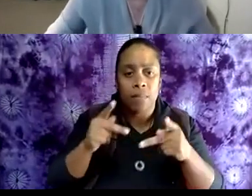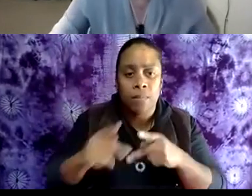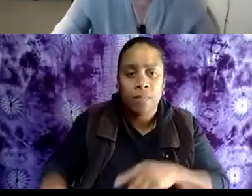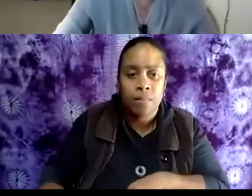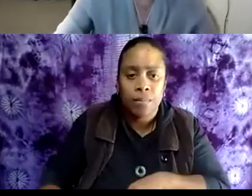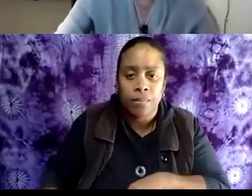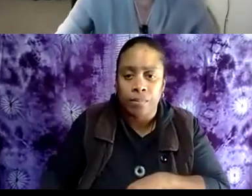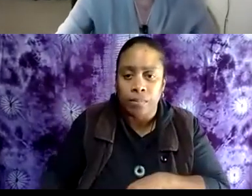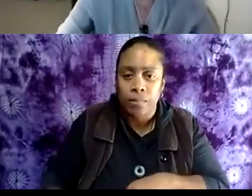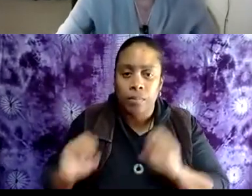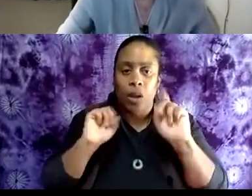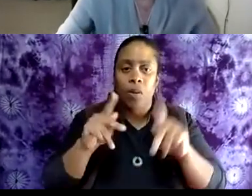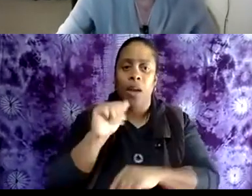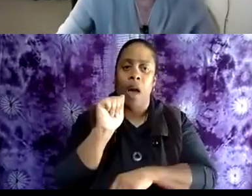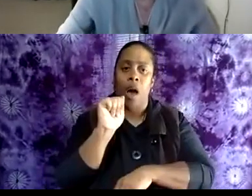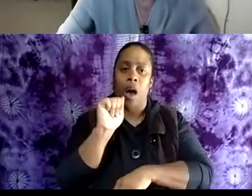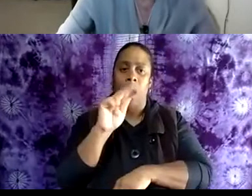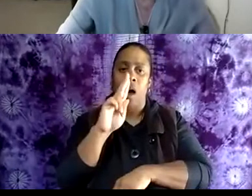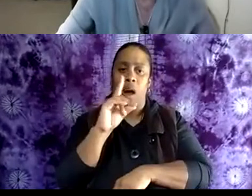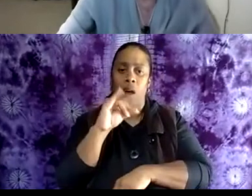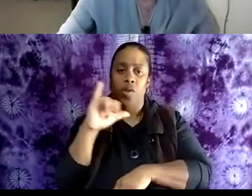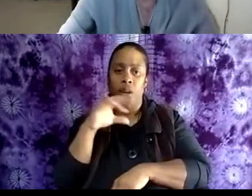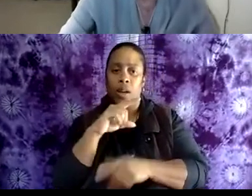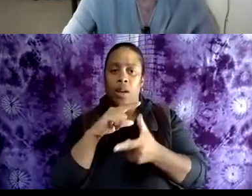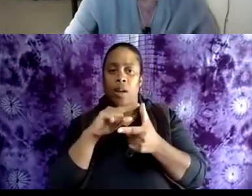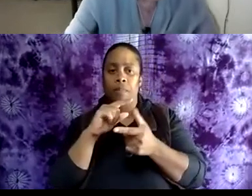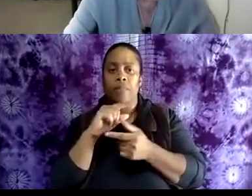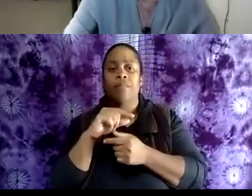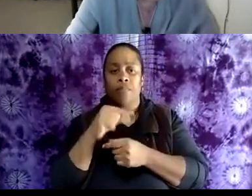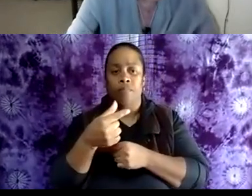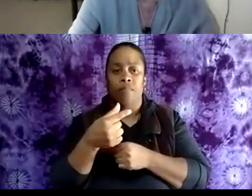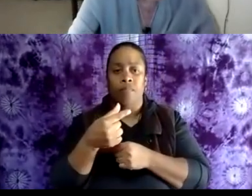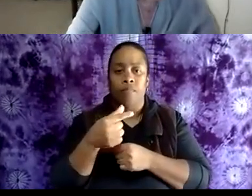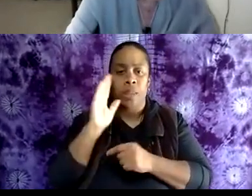All right, Audrey, and then Karen. Okay. Hello,